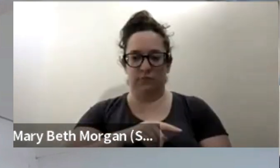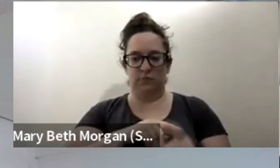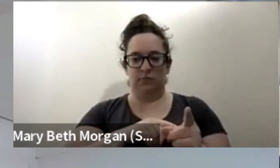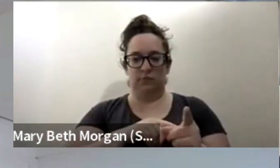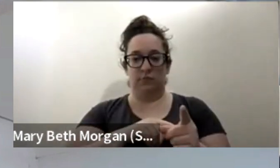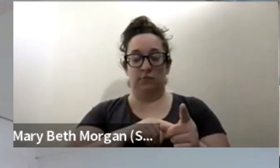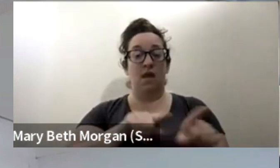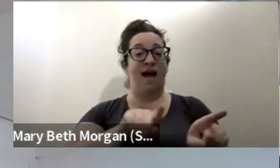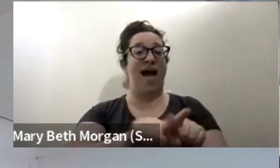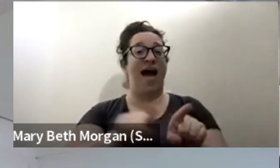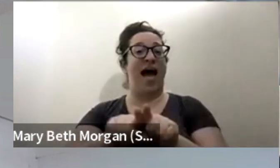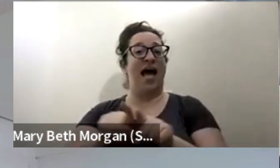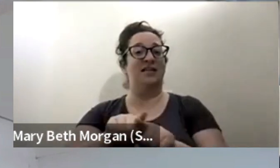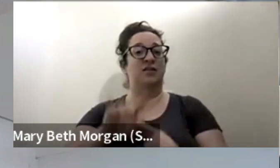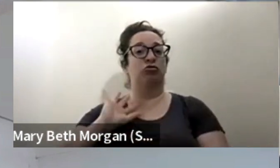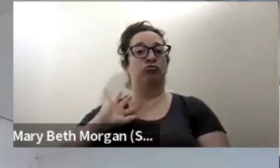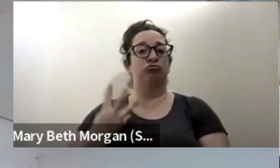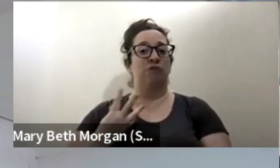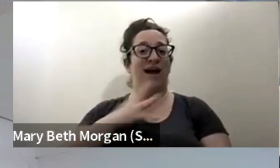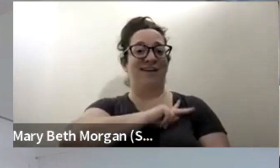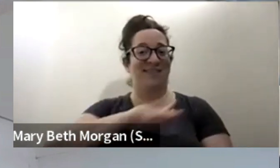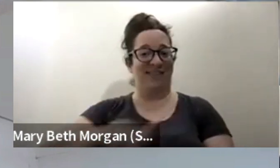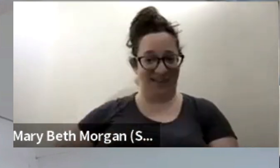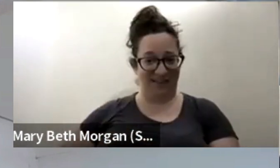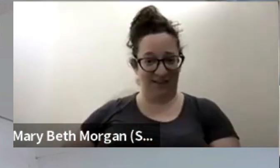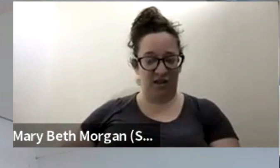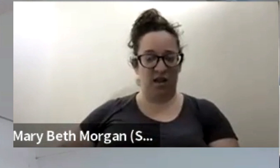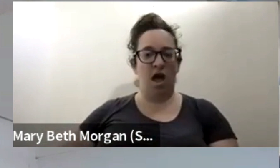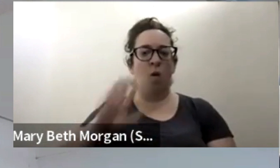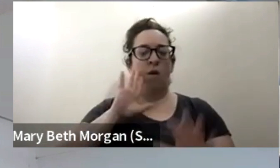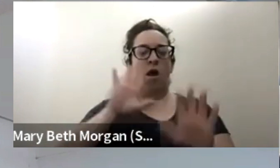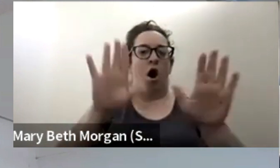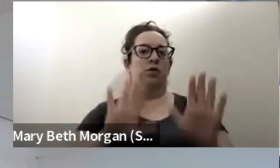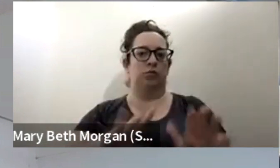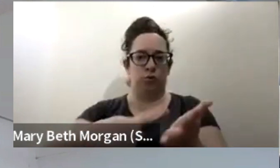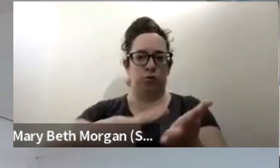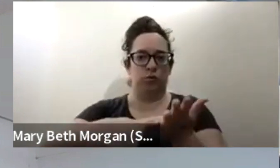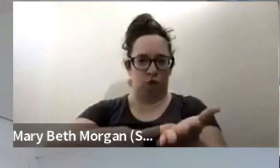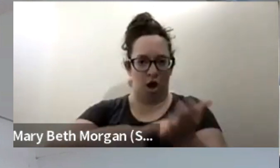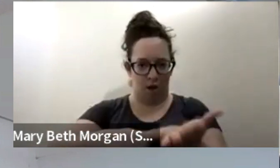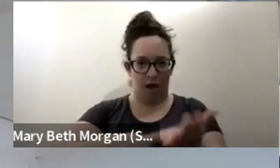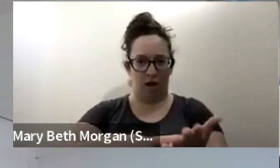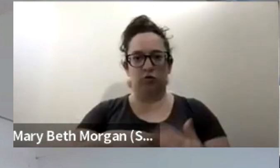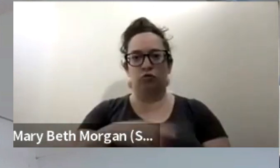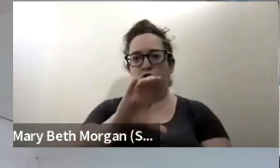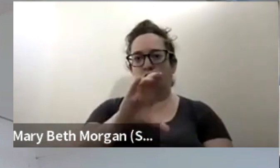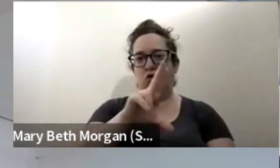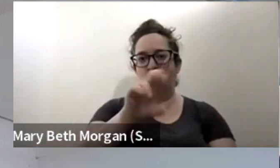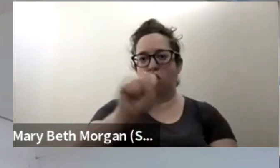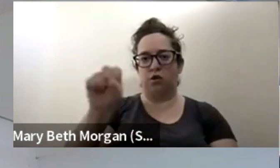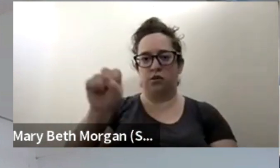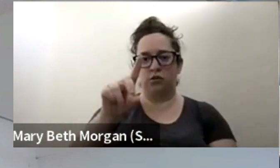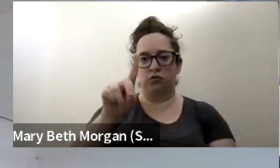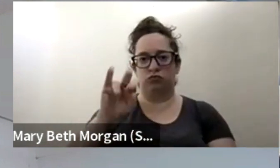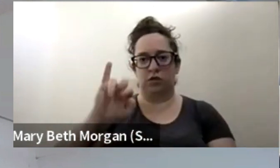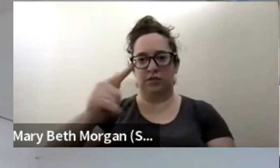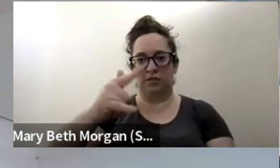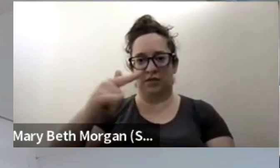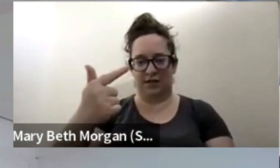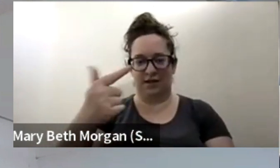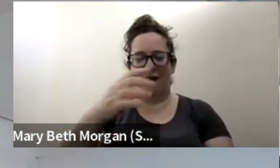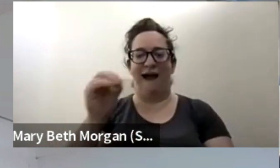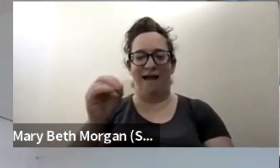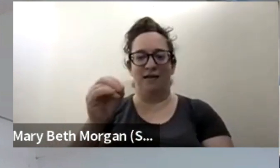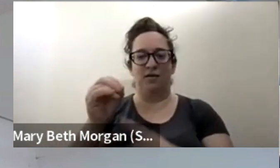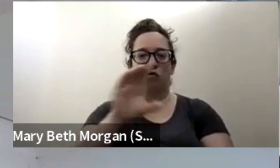a drag king, it would be great to discuss cross-dressing and playing across gender. I